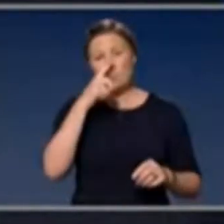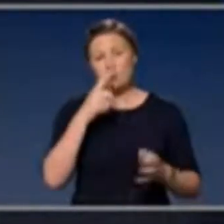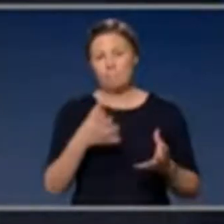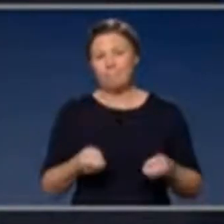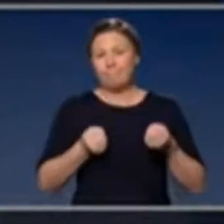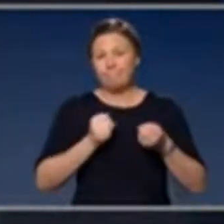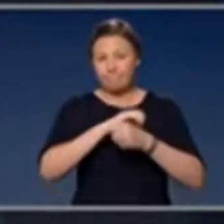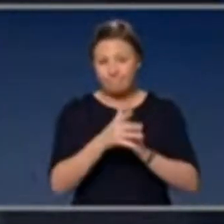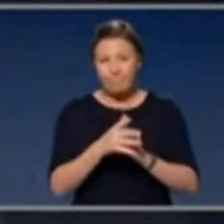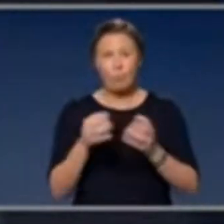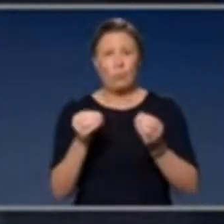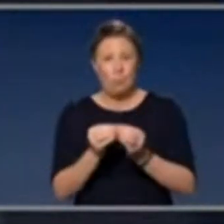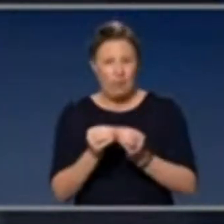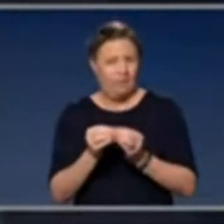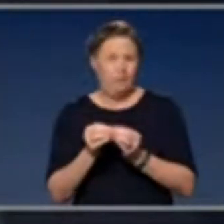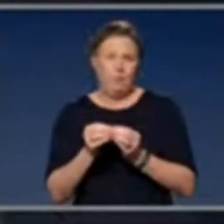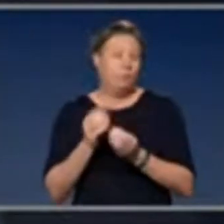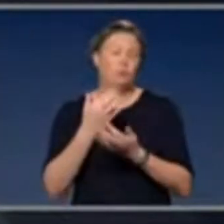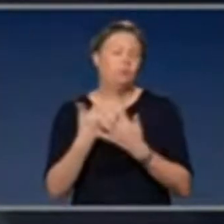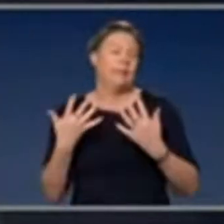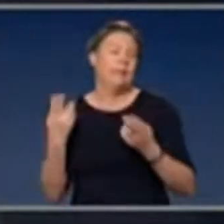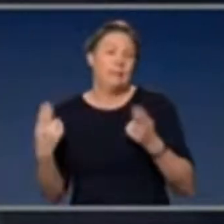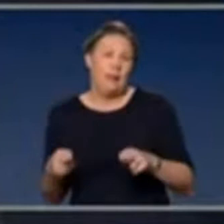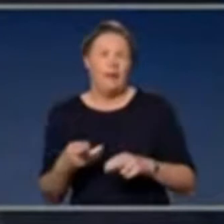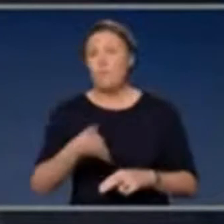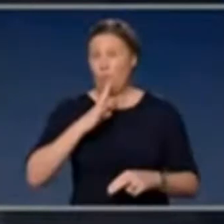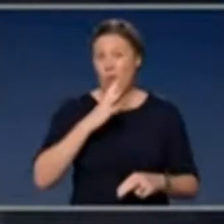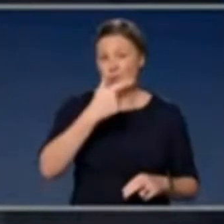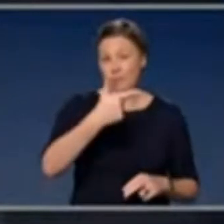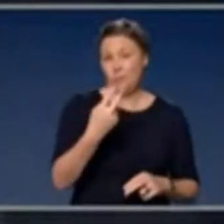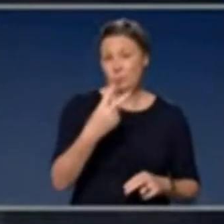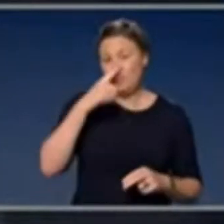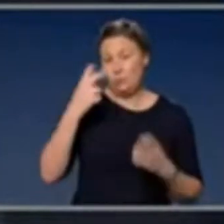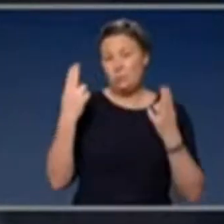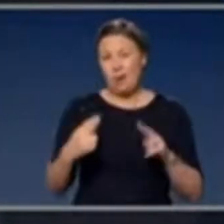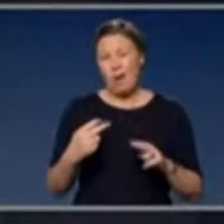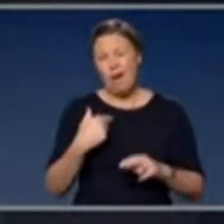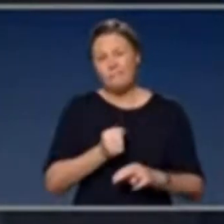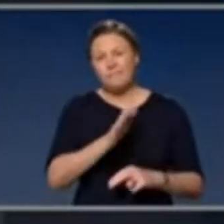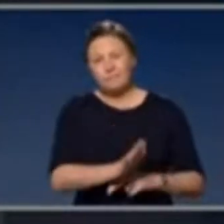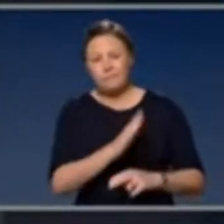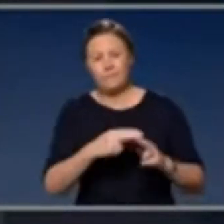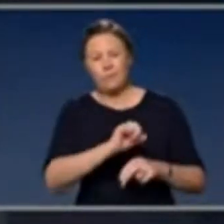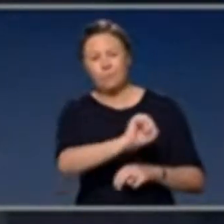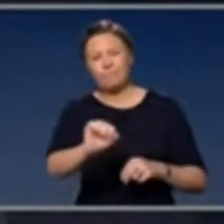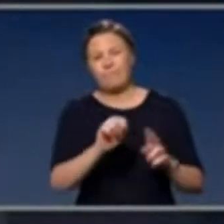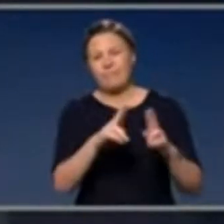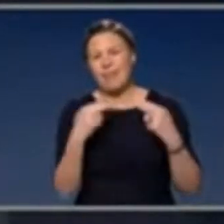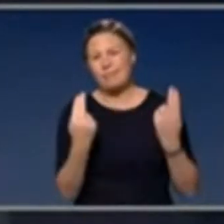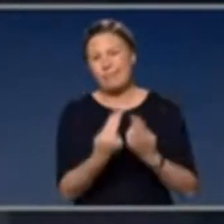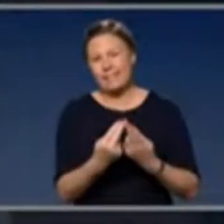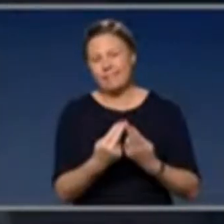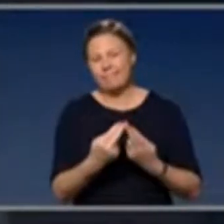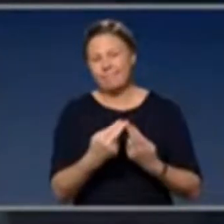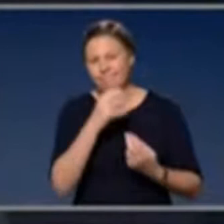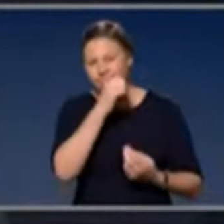sadly, 472 deaths, and my condolences to all the families and friends of those people that have died. The very